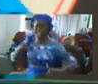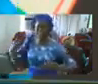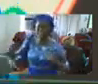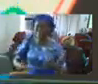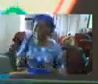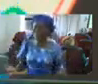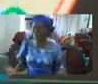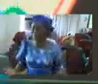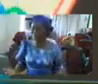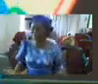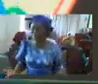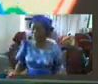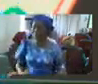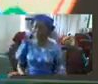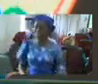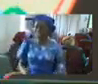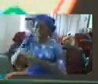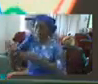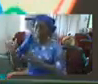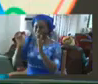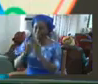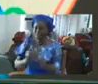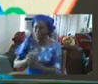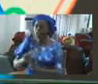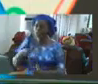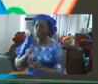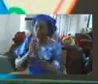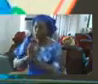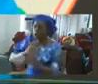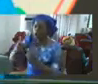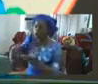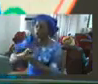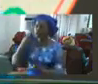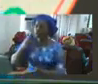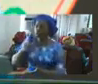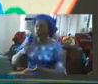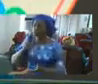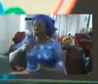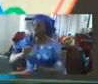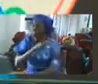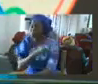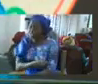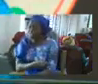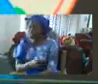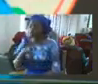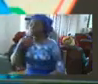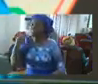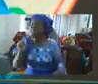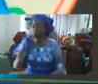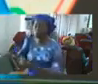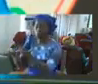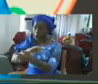Now during the convention, when we call those who were barren the year before, who are fruitful now, to come forward, they come